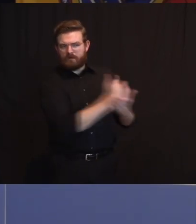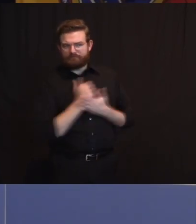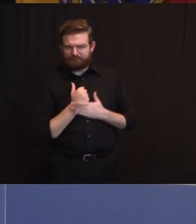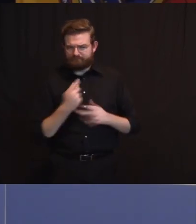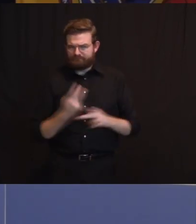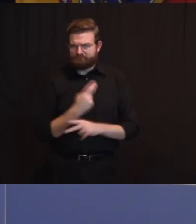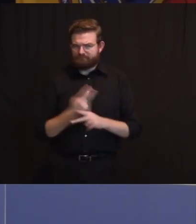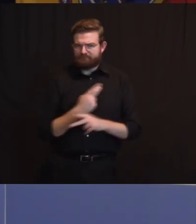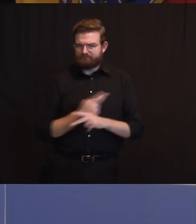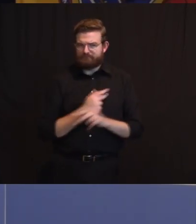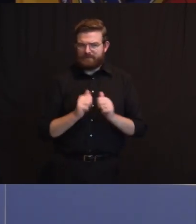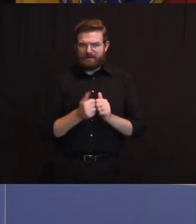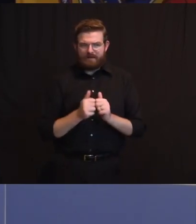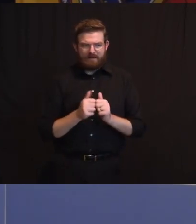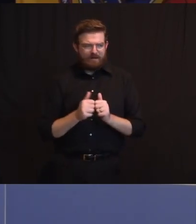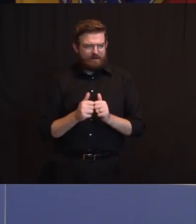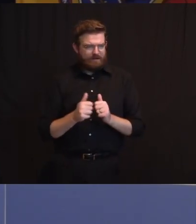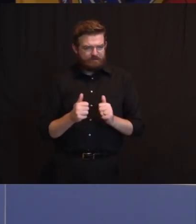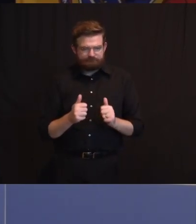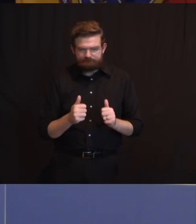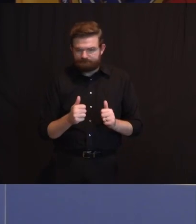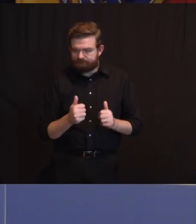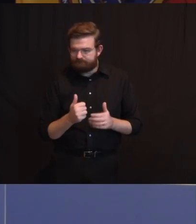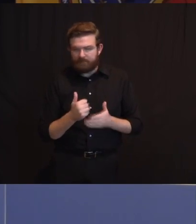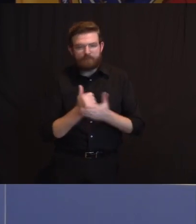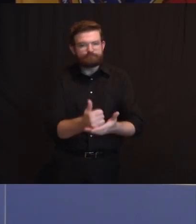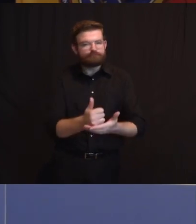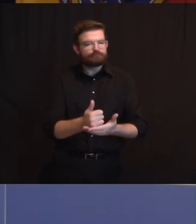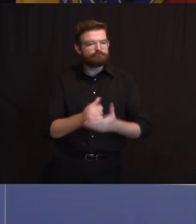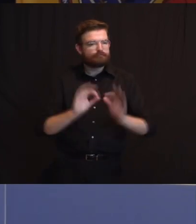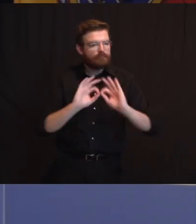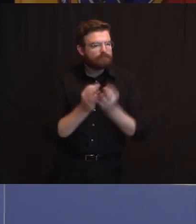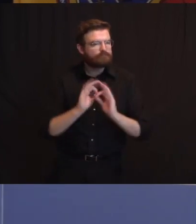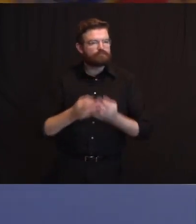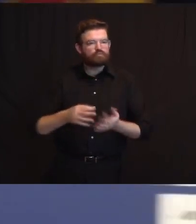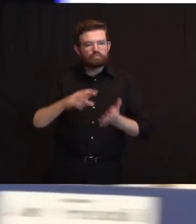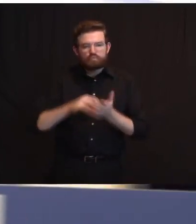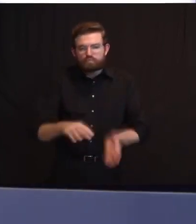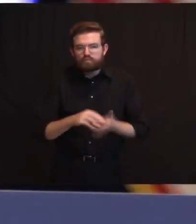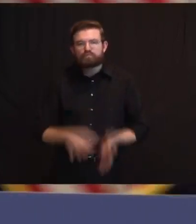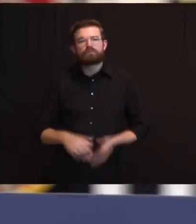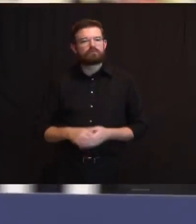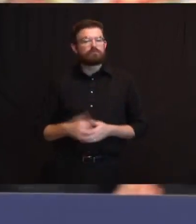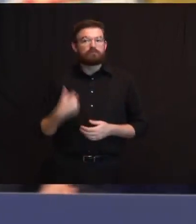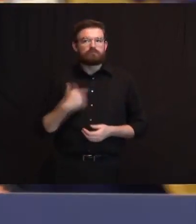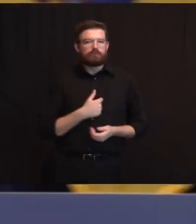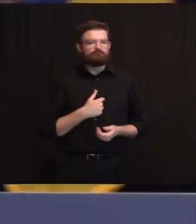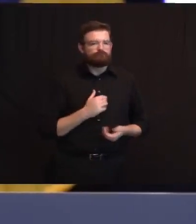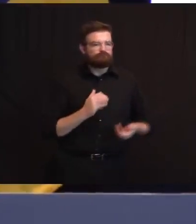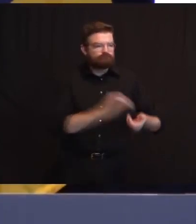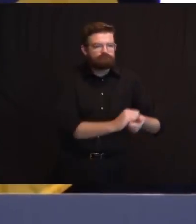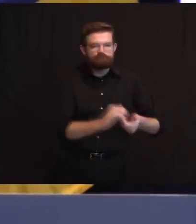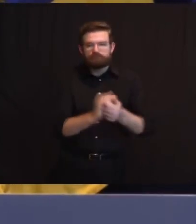with school communities as we navigate these unprecedented times. Thank you. Kevin, thank